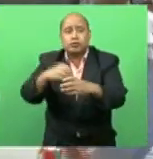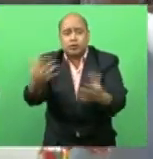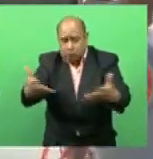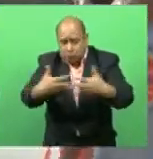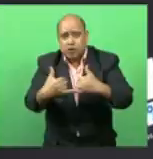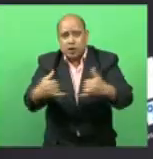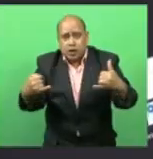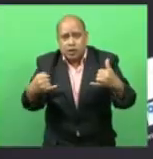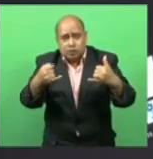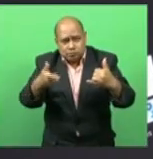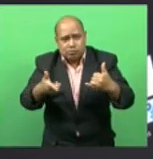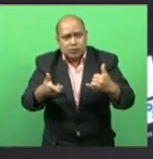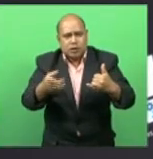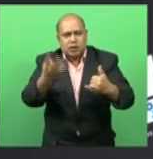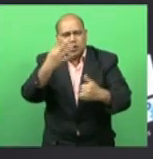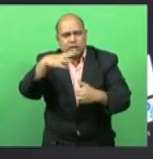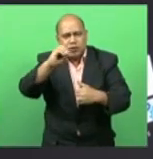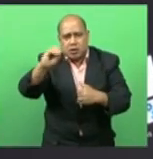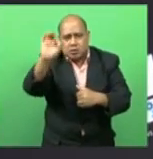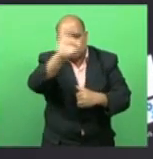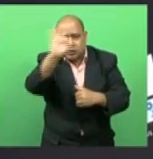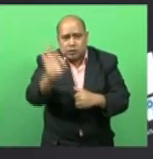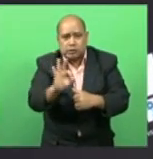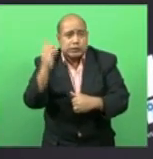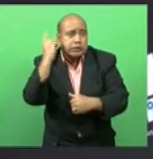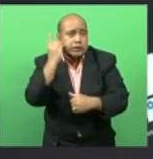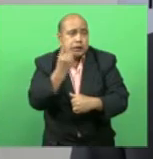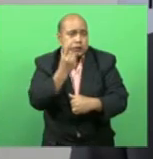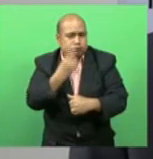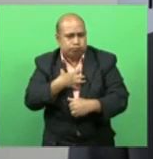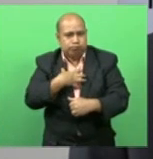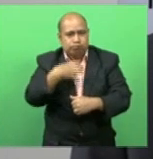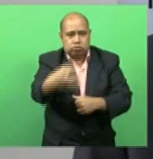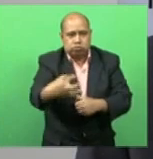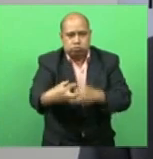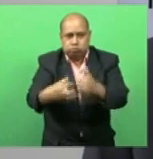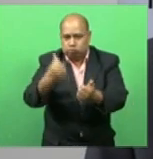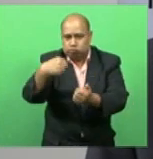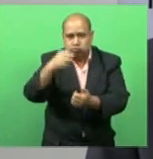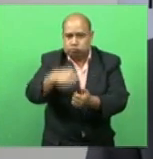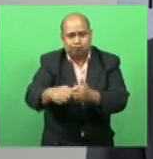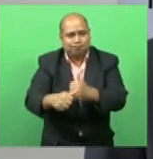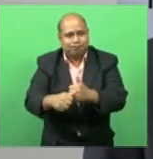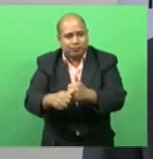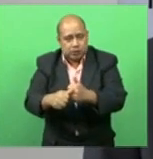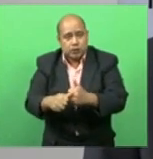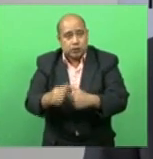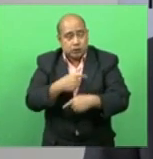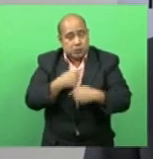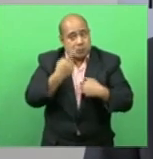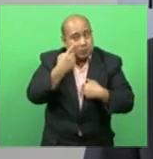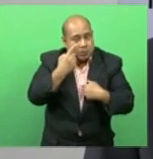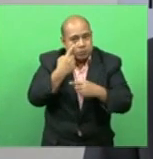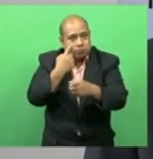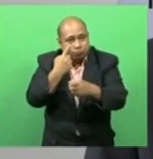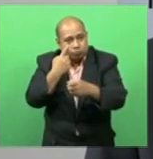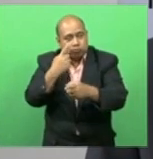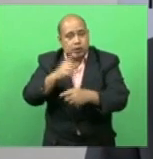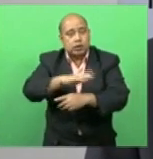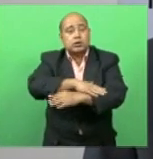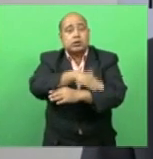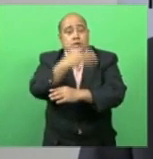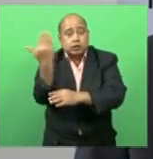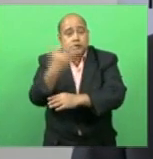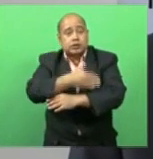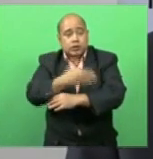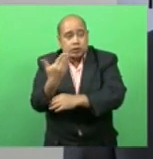by 40%, with indications that it may go even higher. The peak traffic we see during the day is from the main